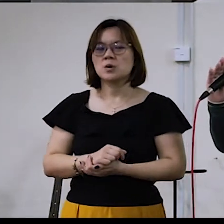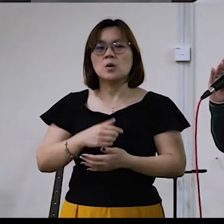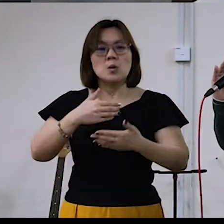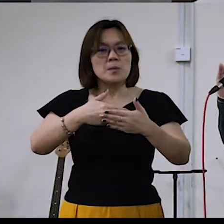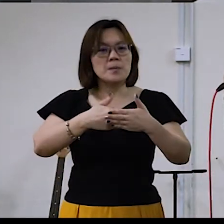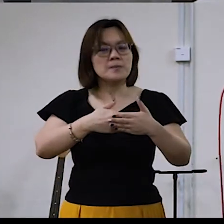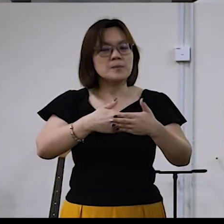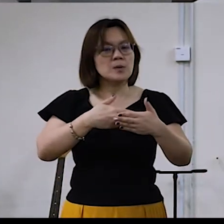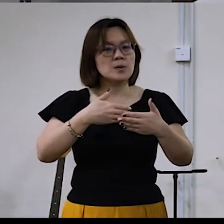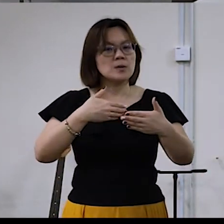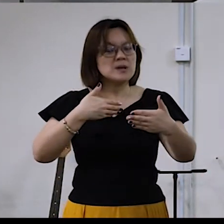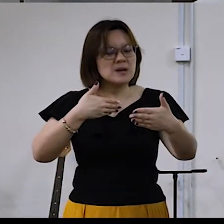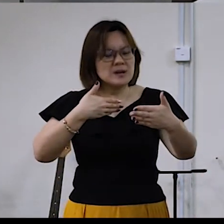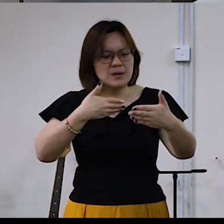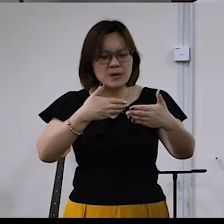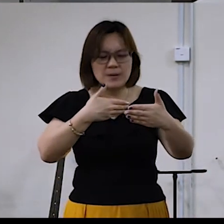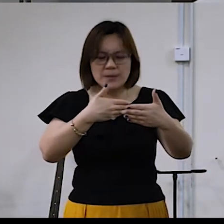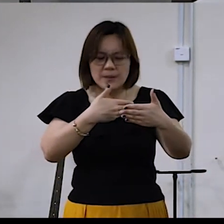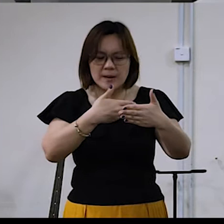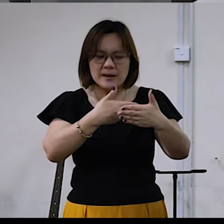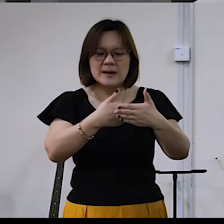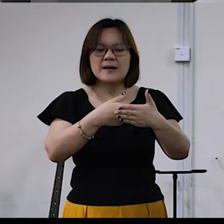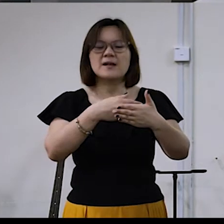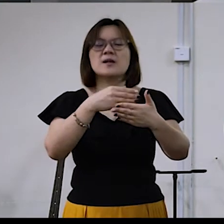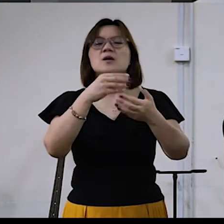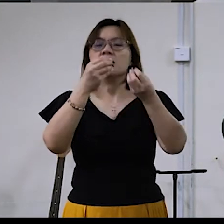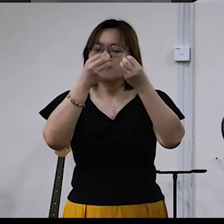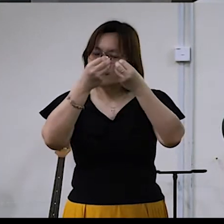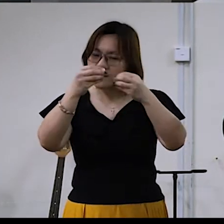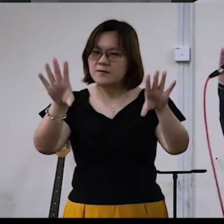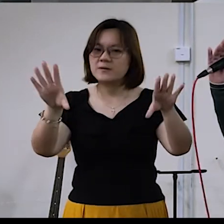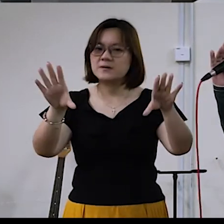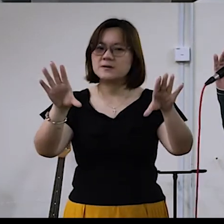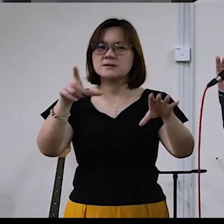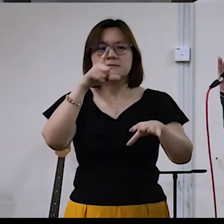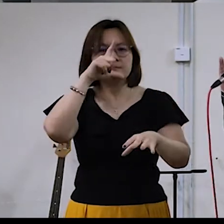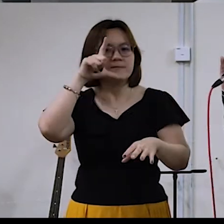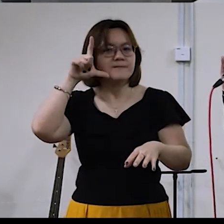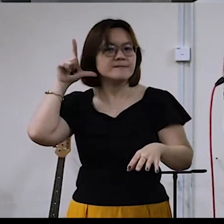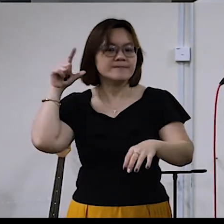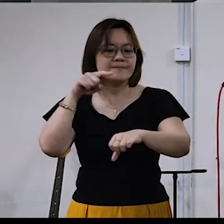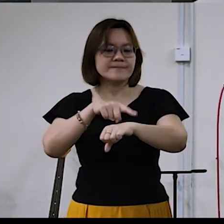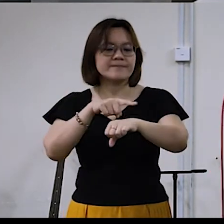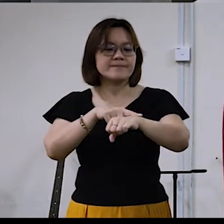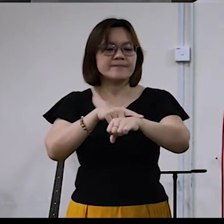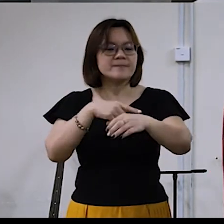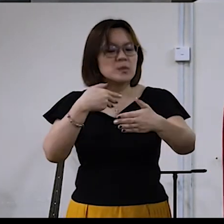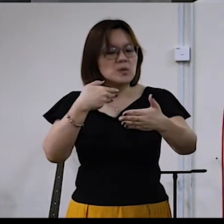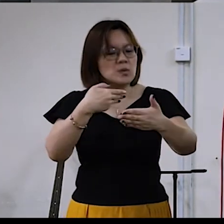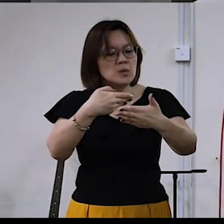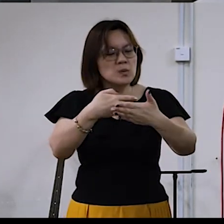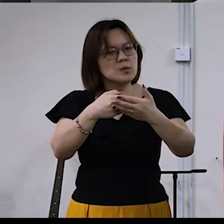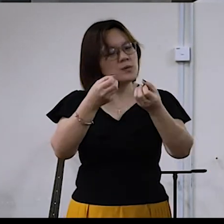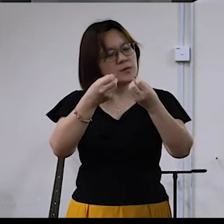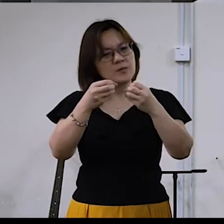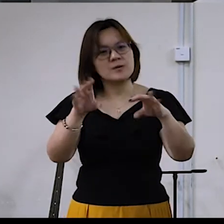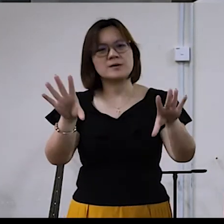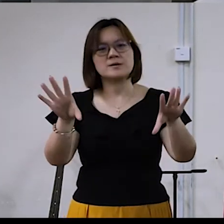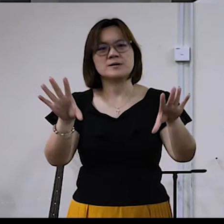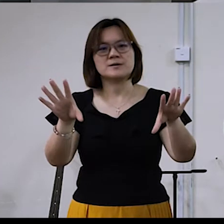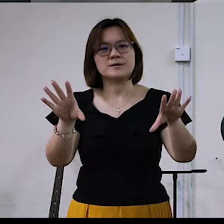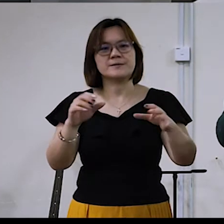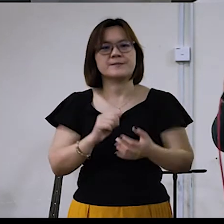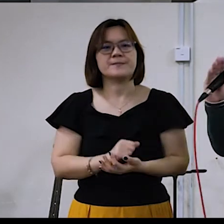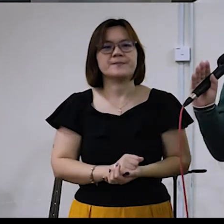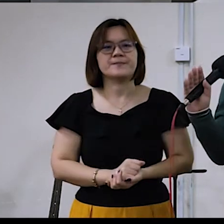into a new season. It's called the Easter season. And Easter season begins with Easter Sunday. Easter